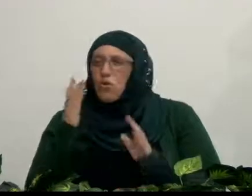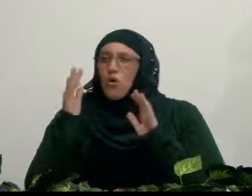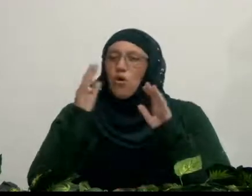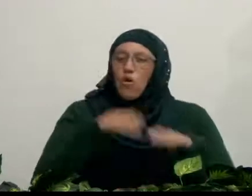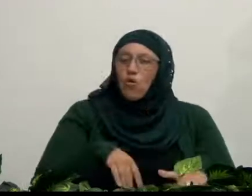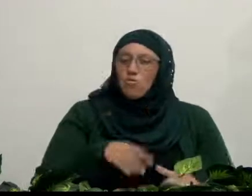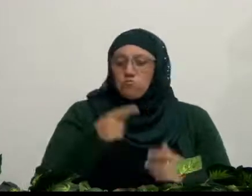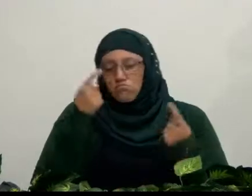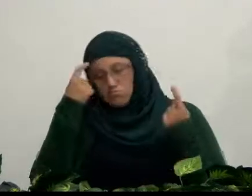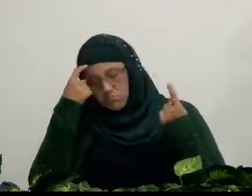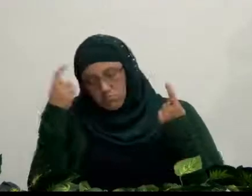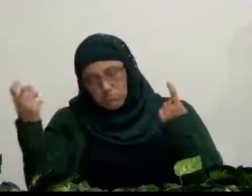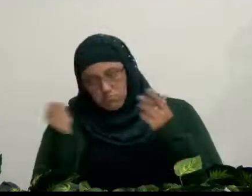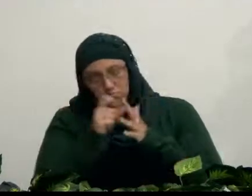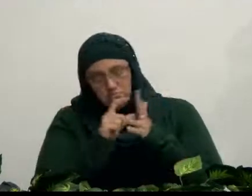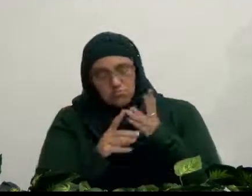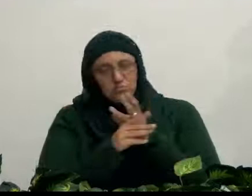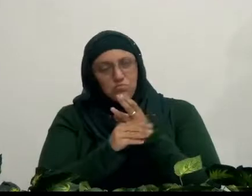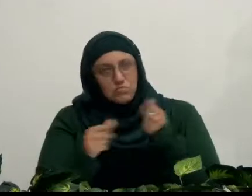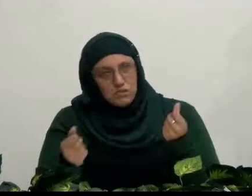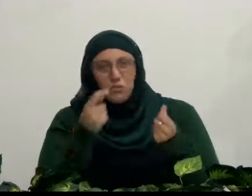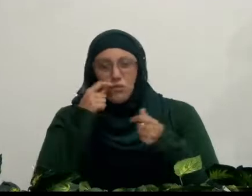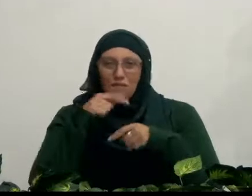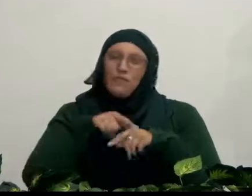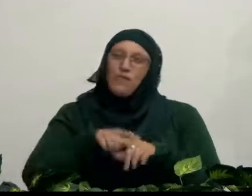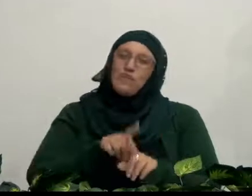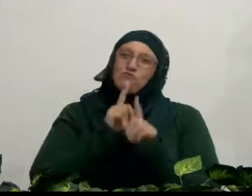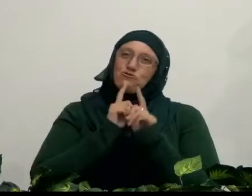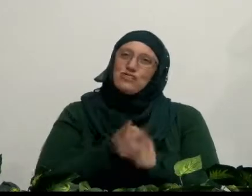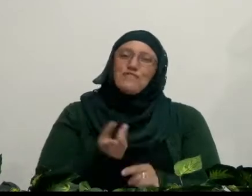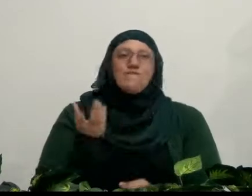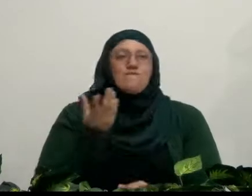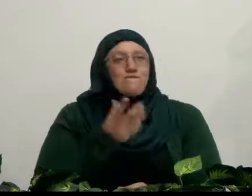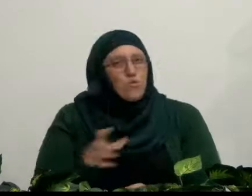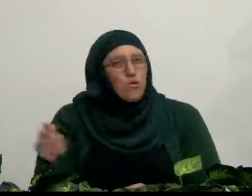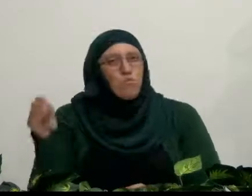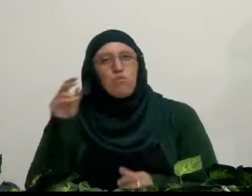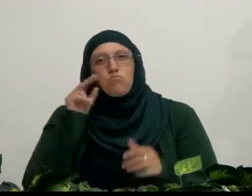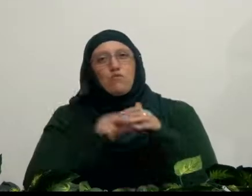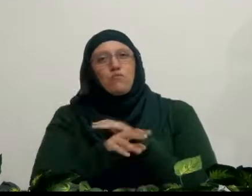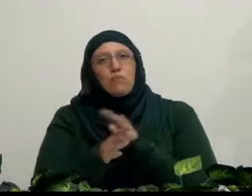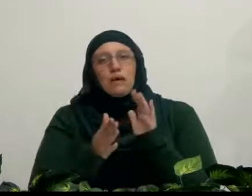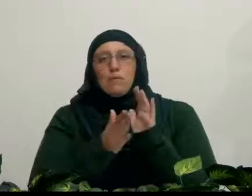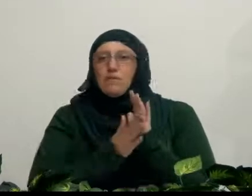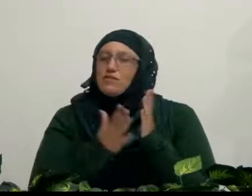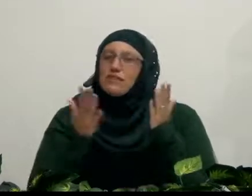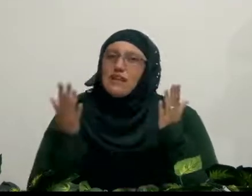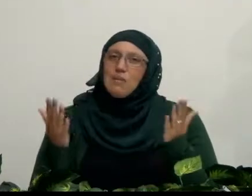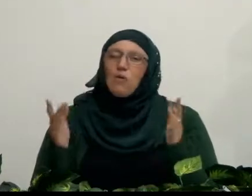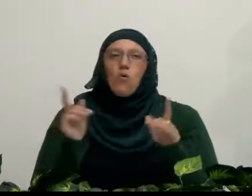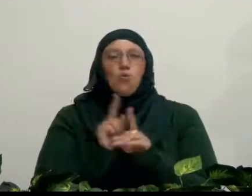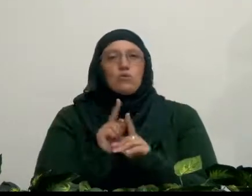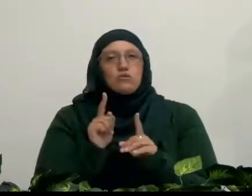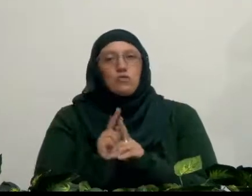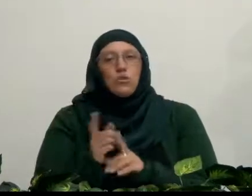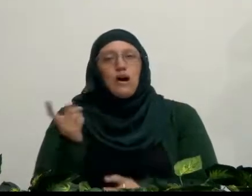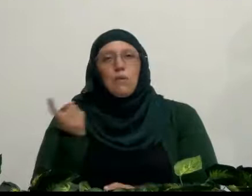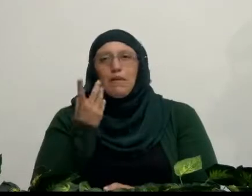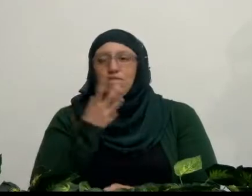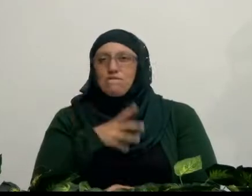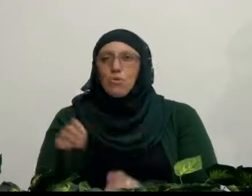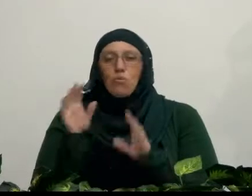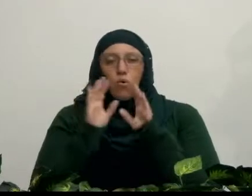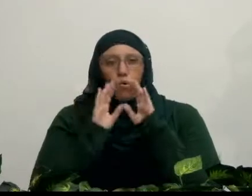a task to perform following the instructions and the teaching of the Holy Prophet of Islam and, of course, coming from the Holy